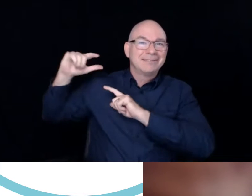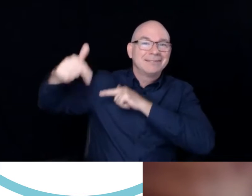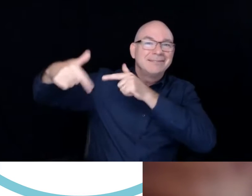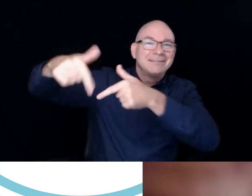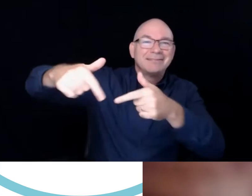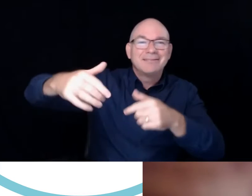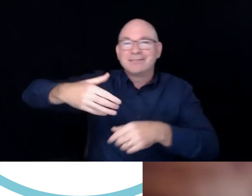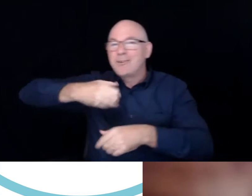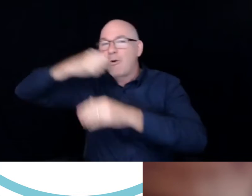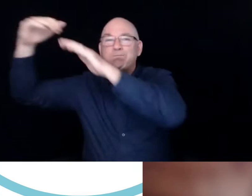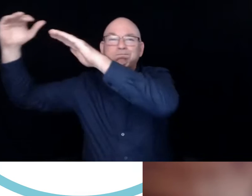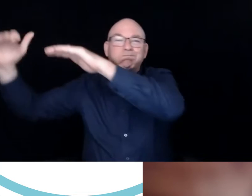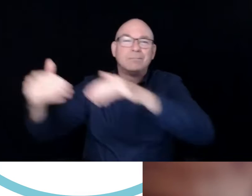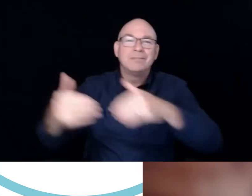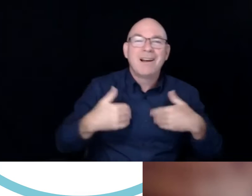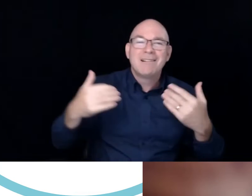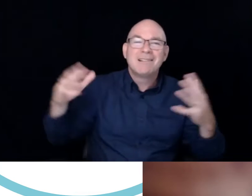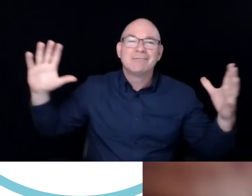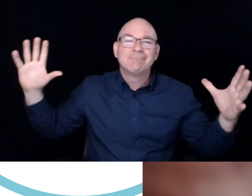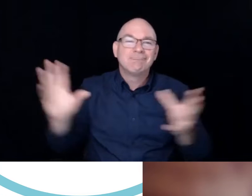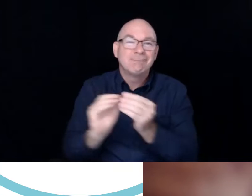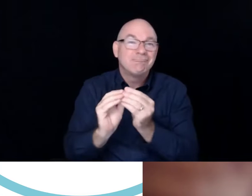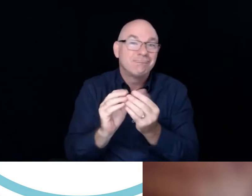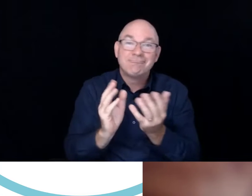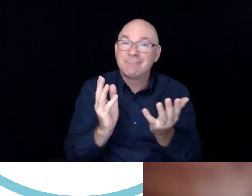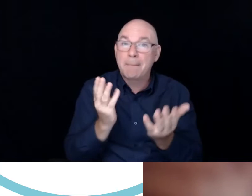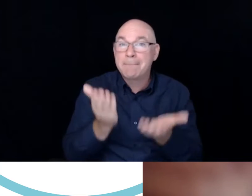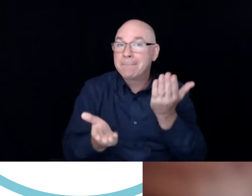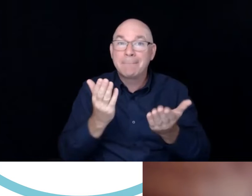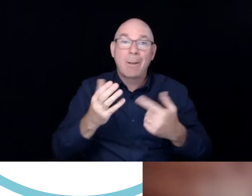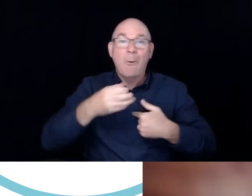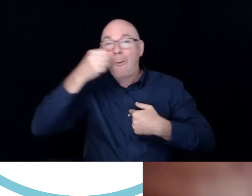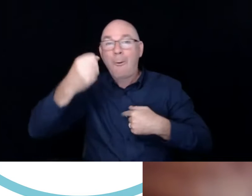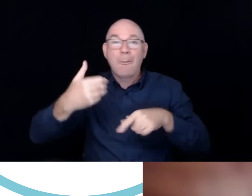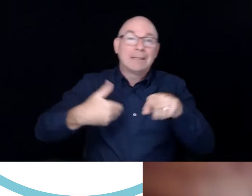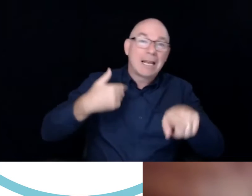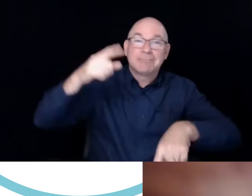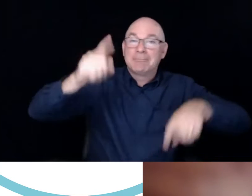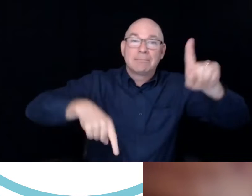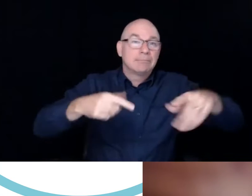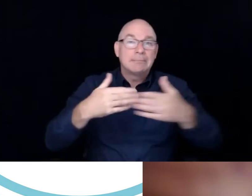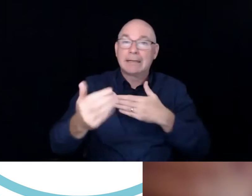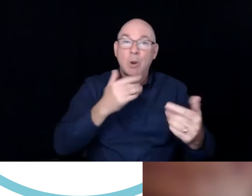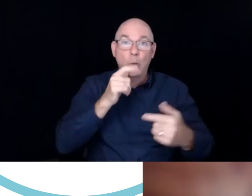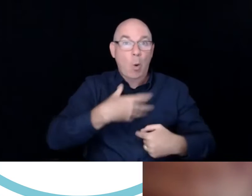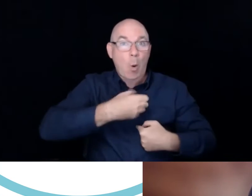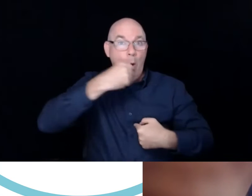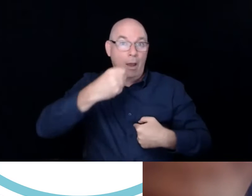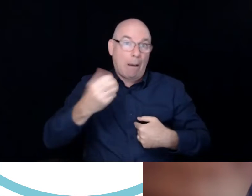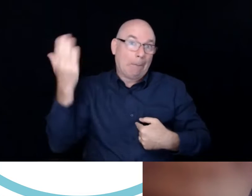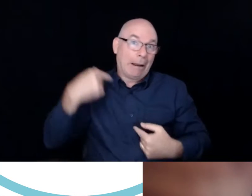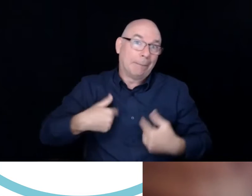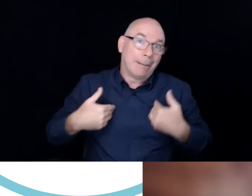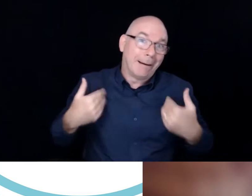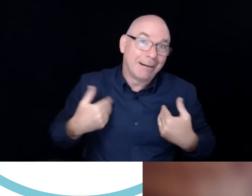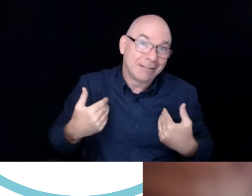We may be of different generations, but many of us who are older have been youth, right? So when I